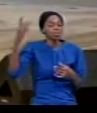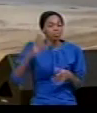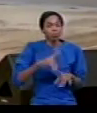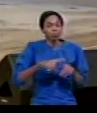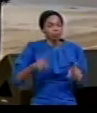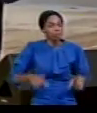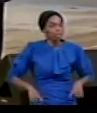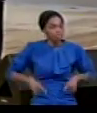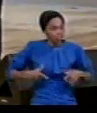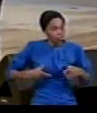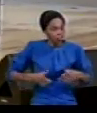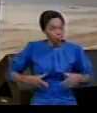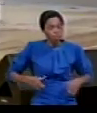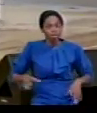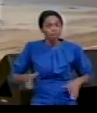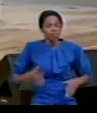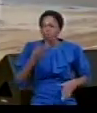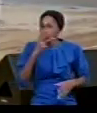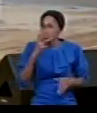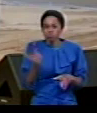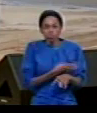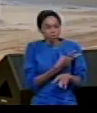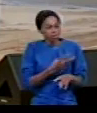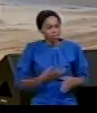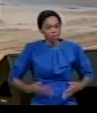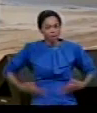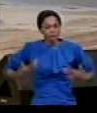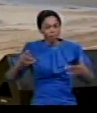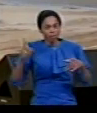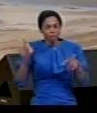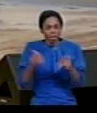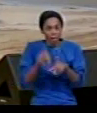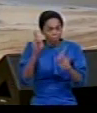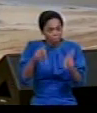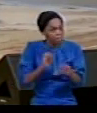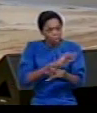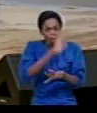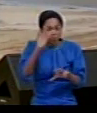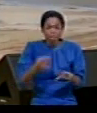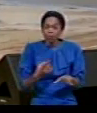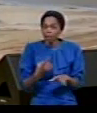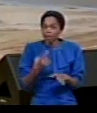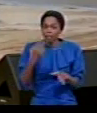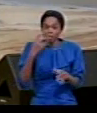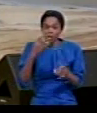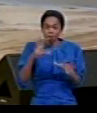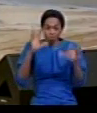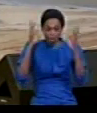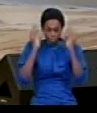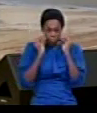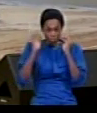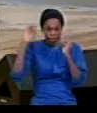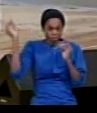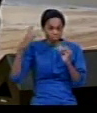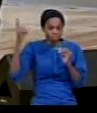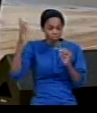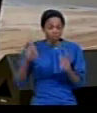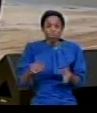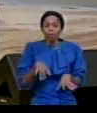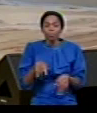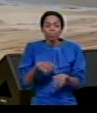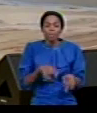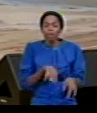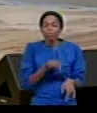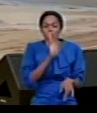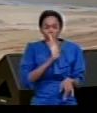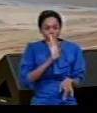who have never tasted of the grace of God, they frustrate the grace of God. Those who